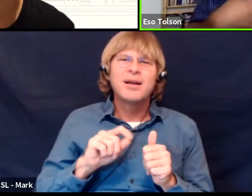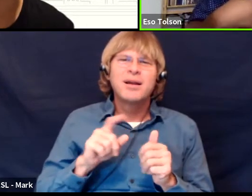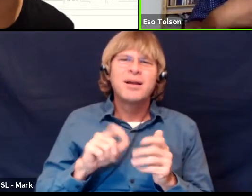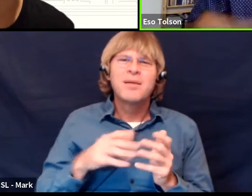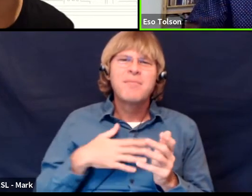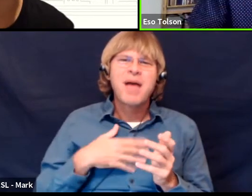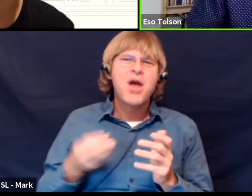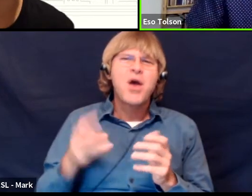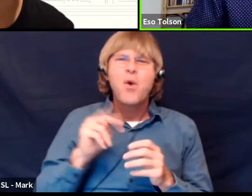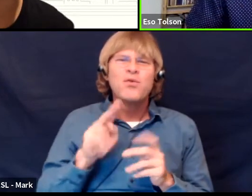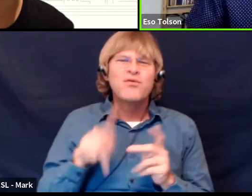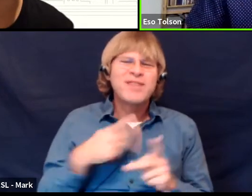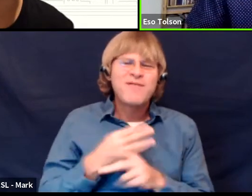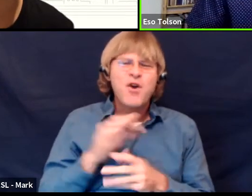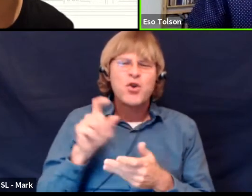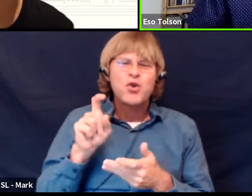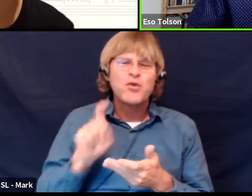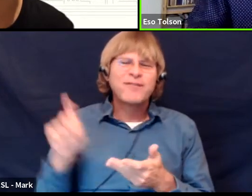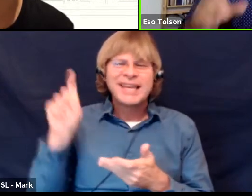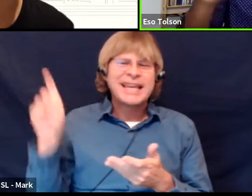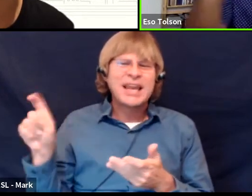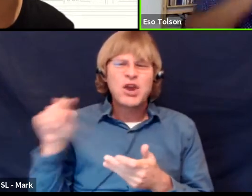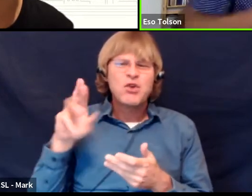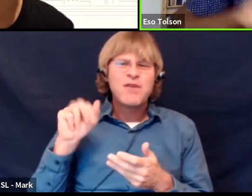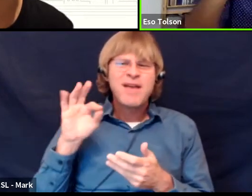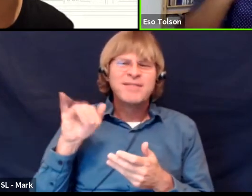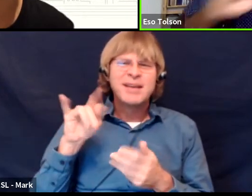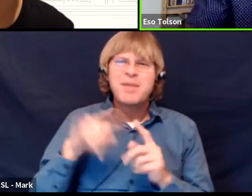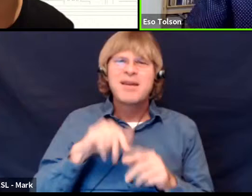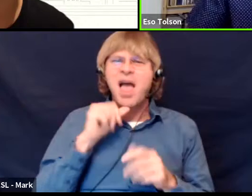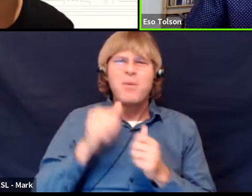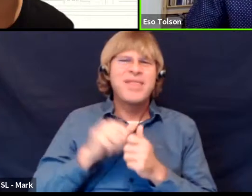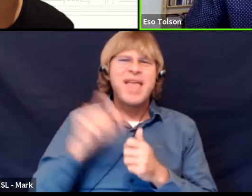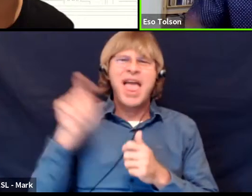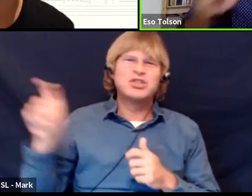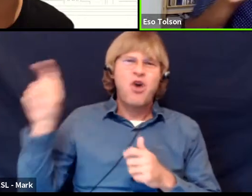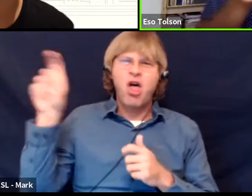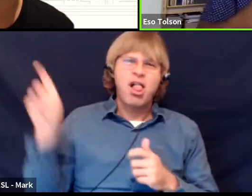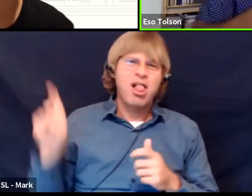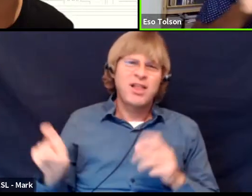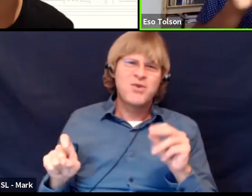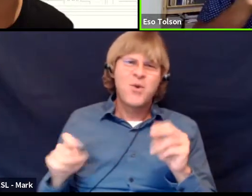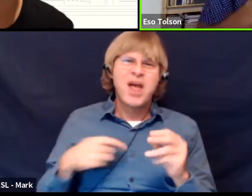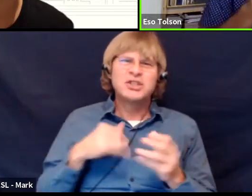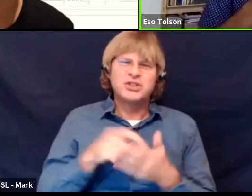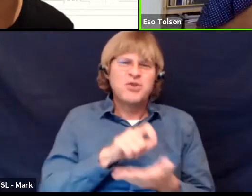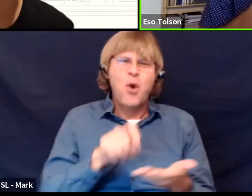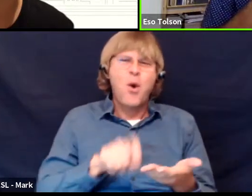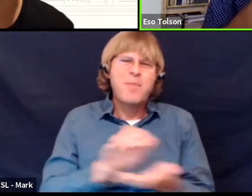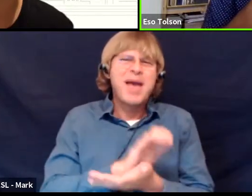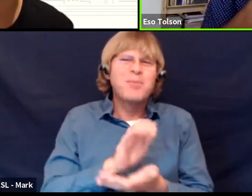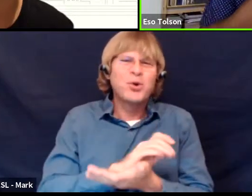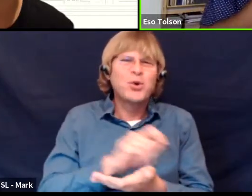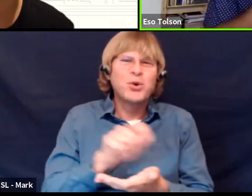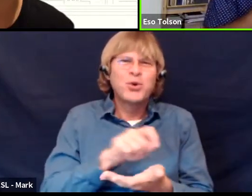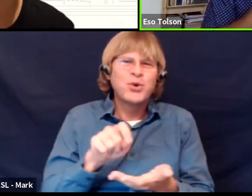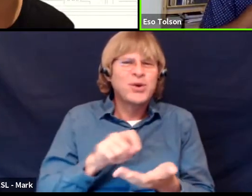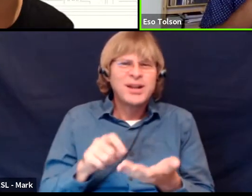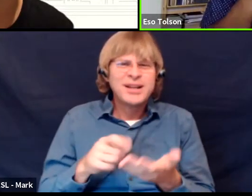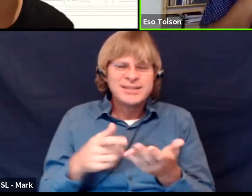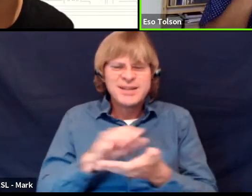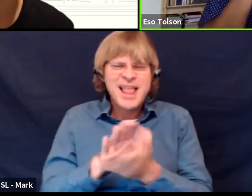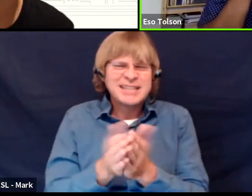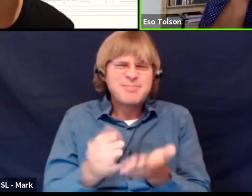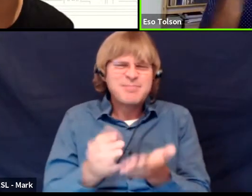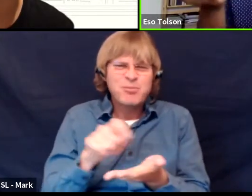my own version of graffiti, but not with an aerosol can, like just literally on a little